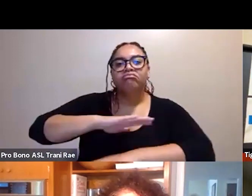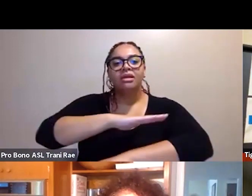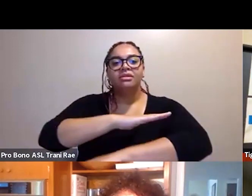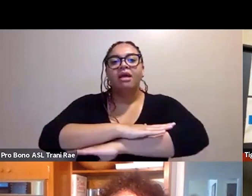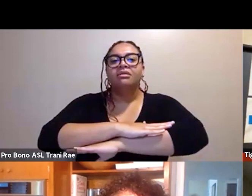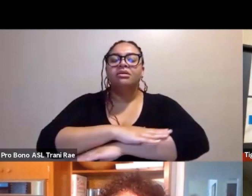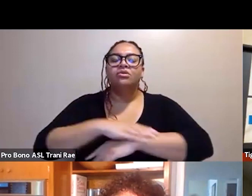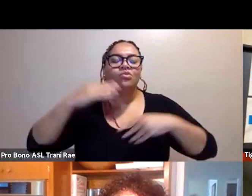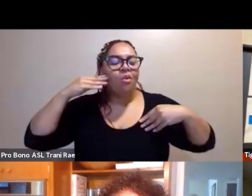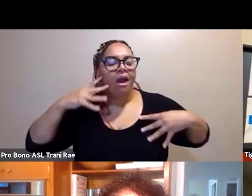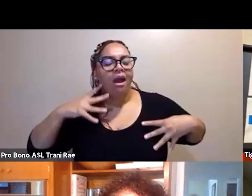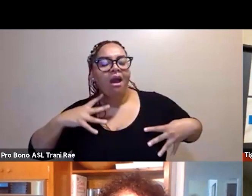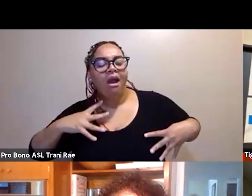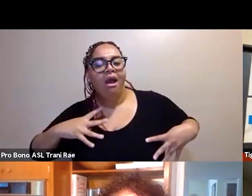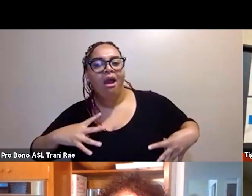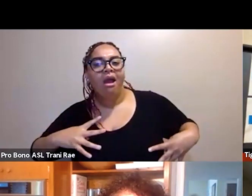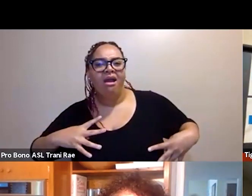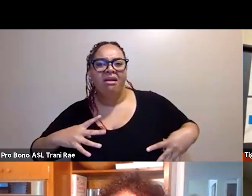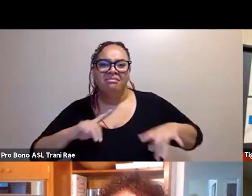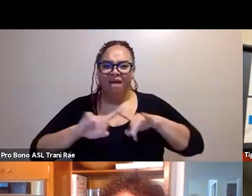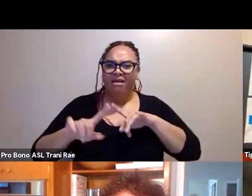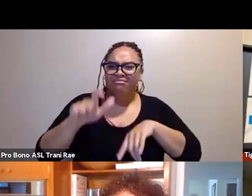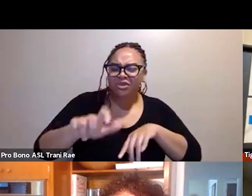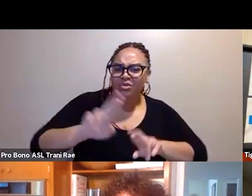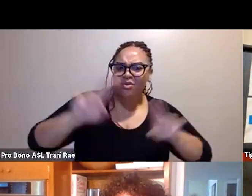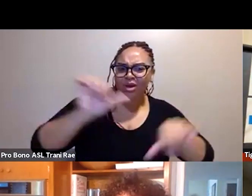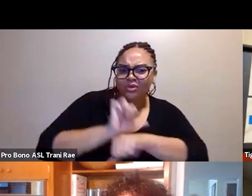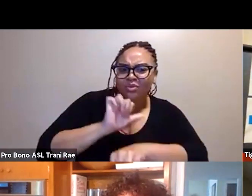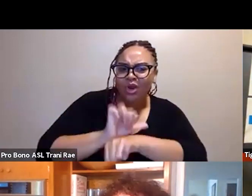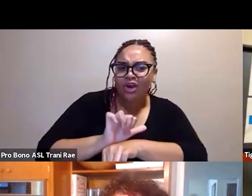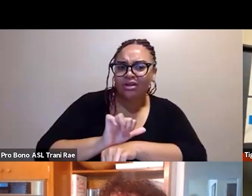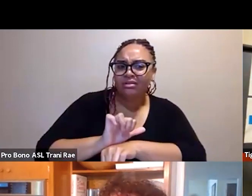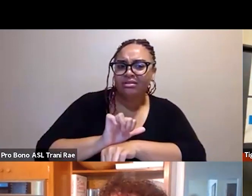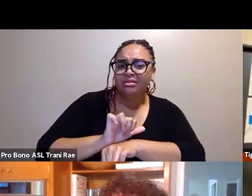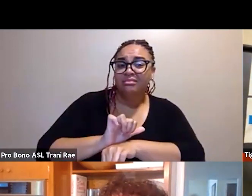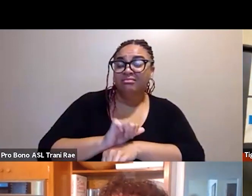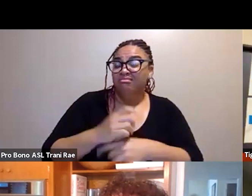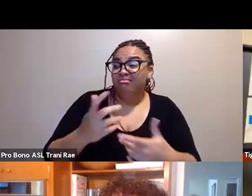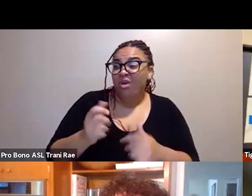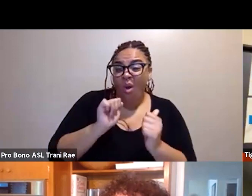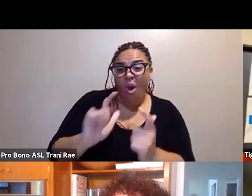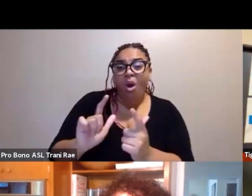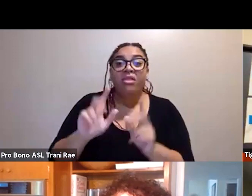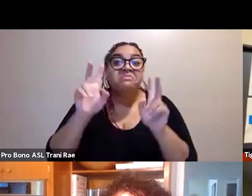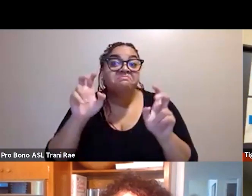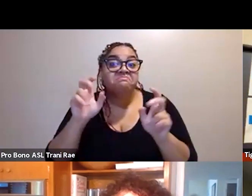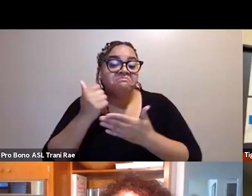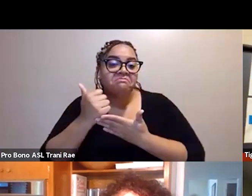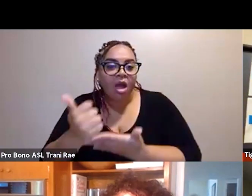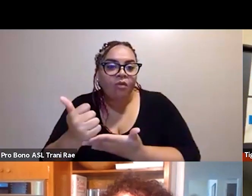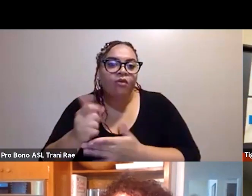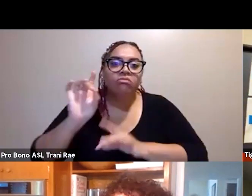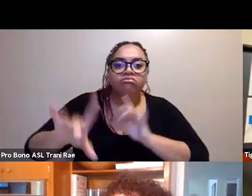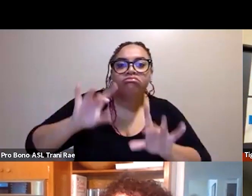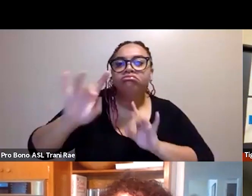welcoming on the front line while dodging the helpful suggestions from people waiting about